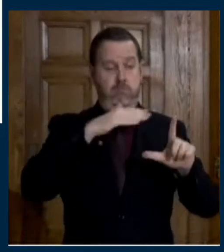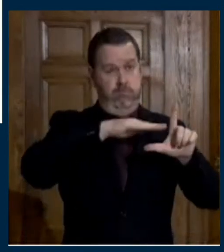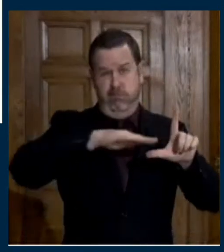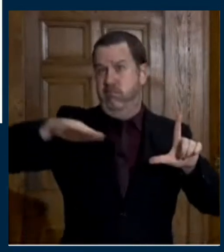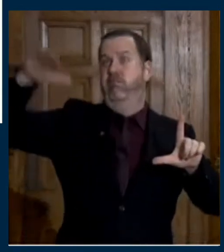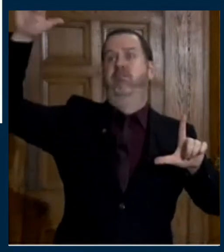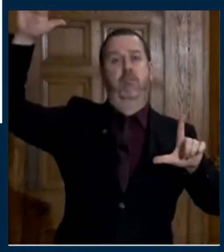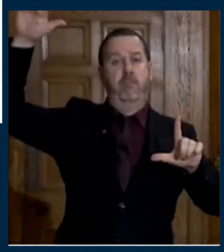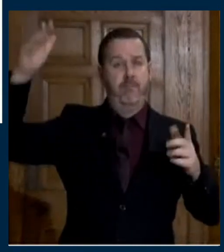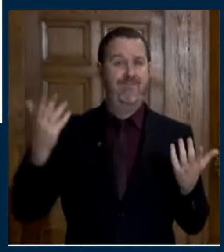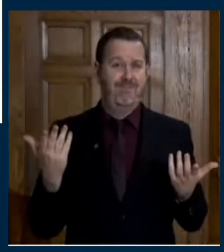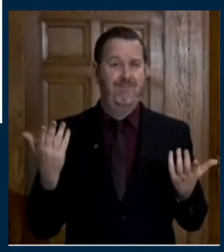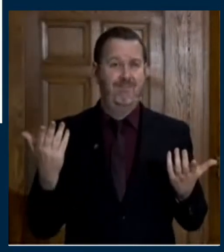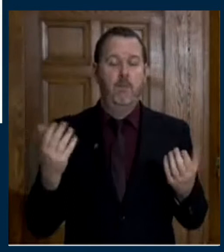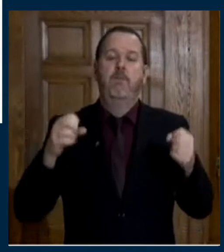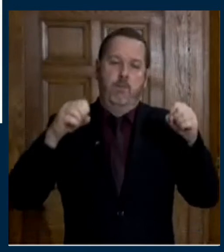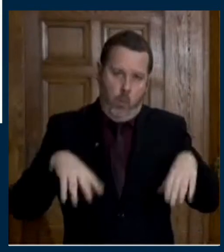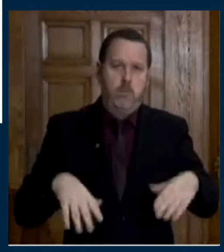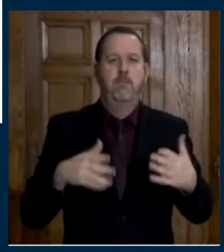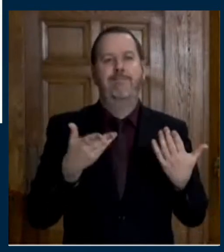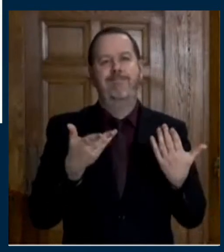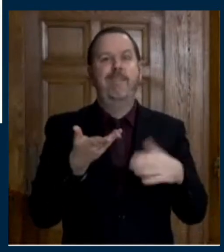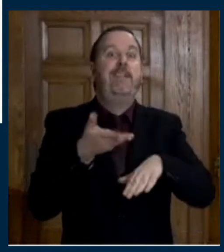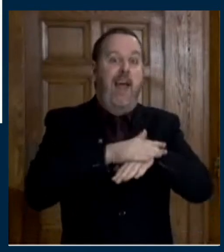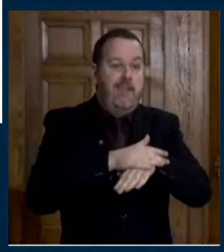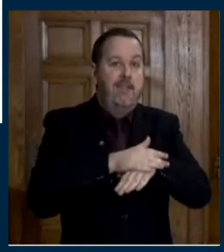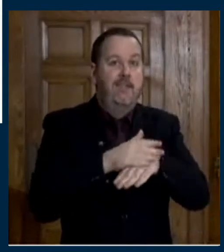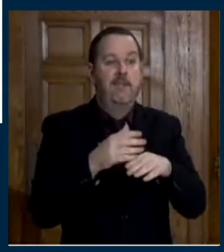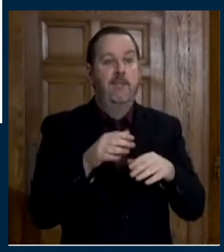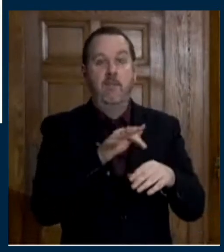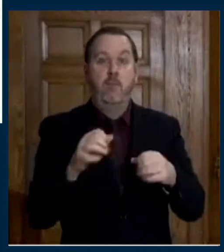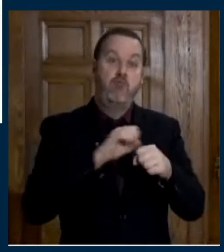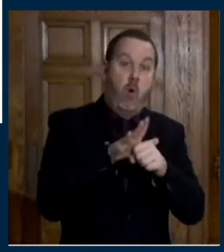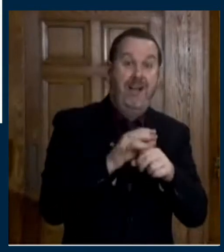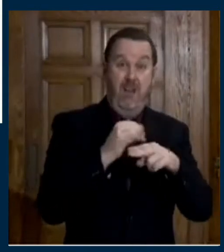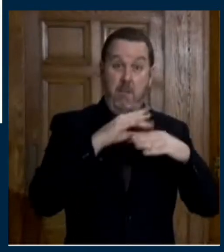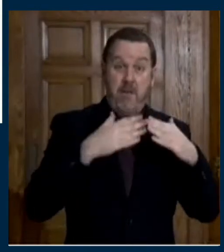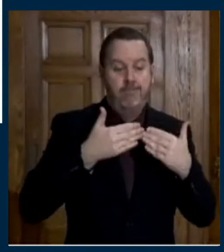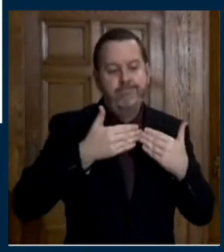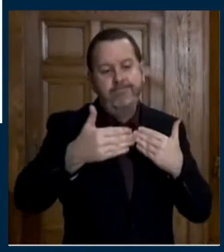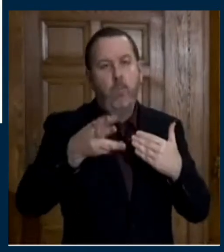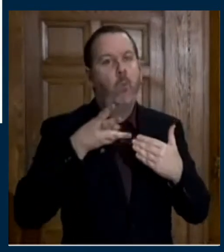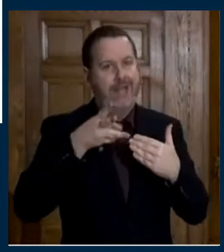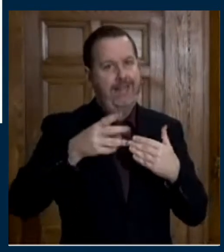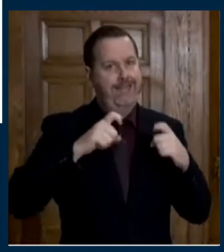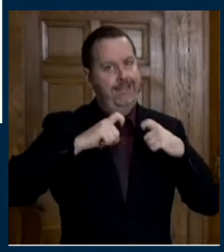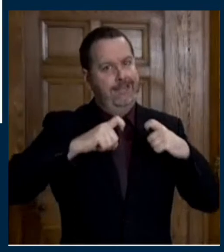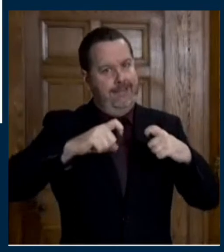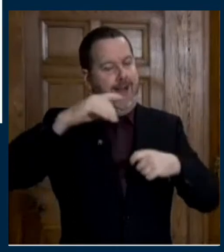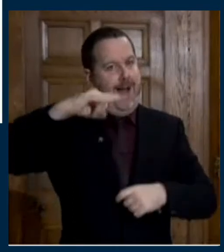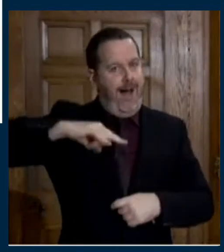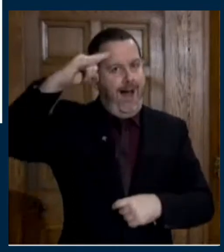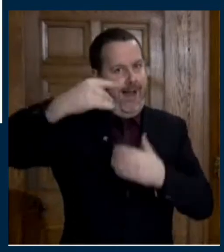Unfortunately, it's inevitable that deaths will also continue to rise and remain elevated for some considerable